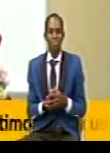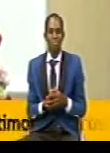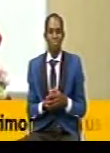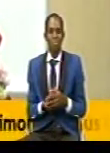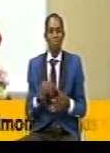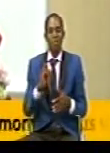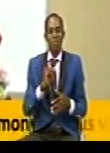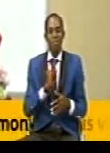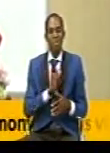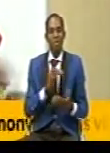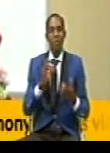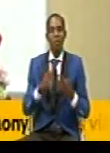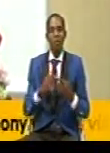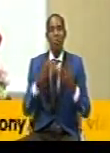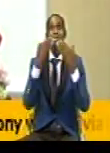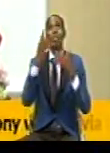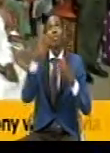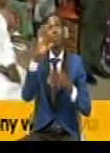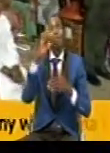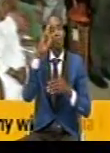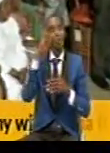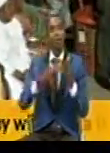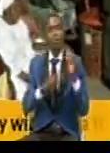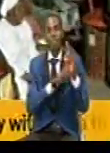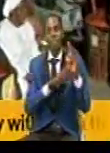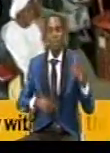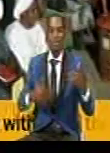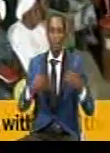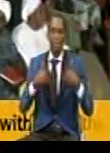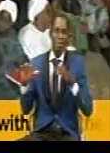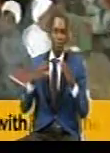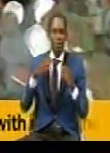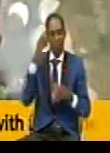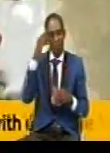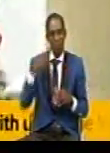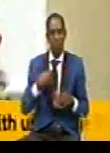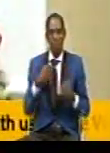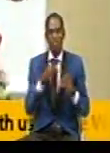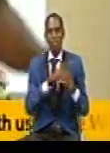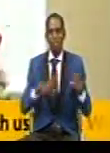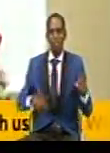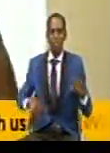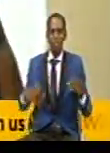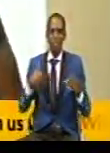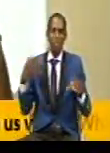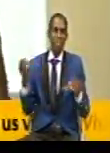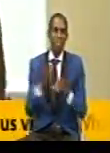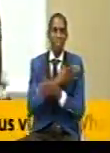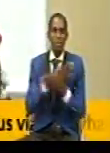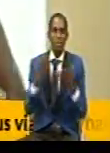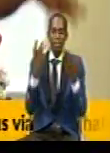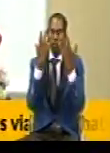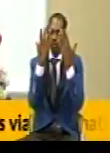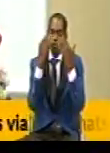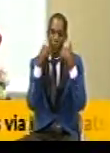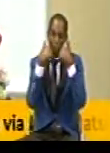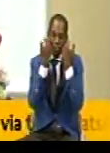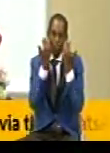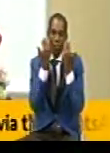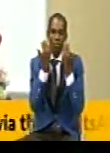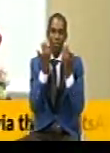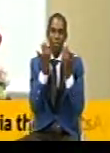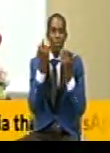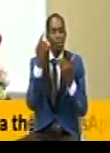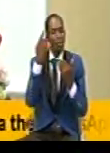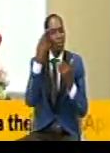Praise the Lord! I want to thank God for what the Lord has done for me. The Lord has taken shame